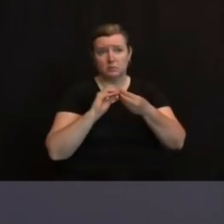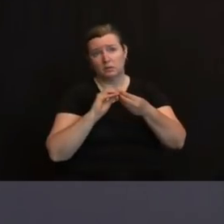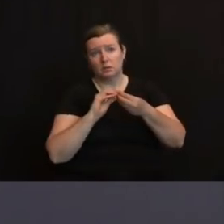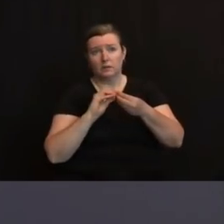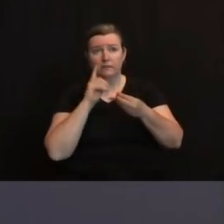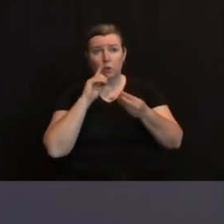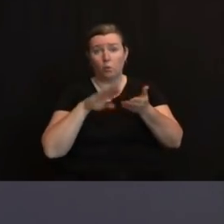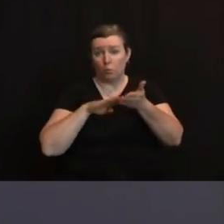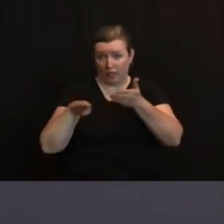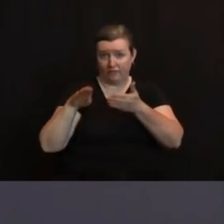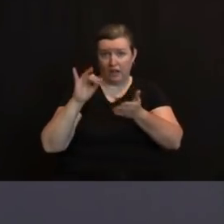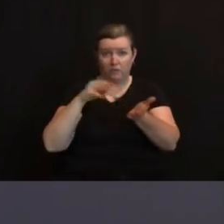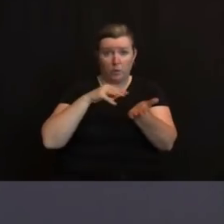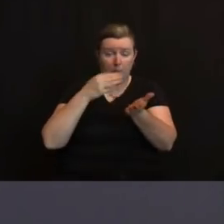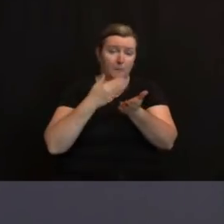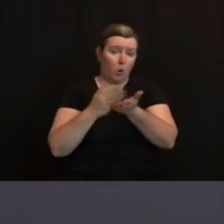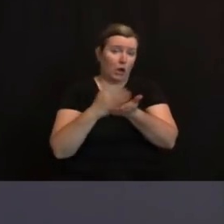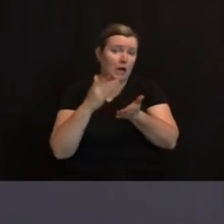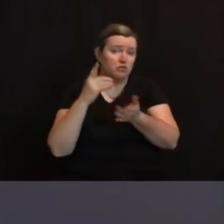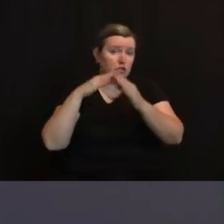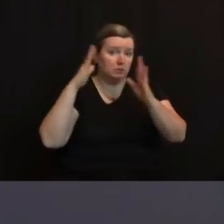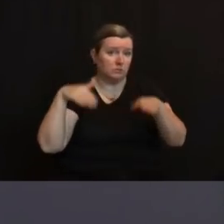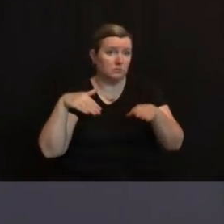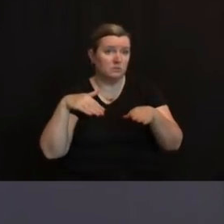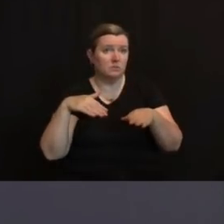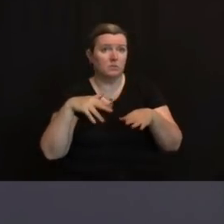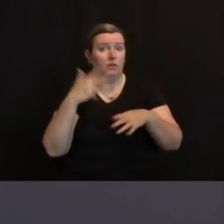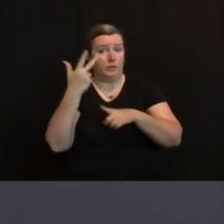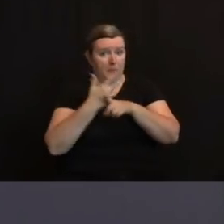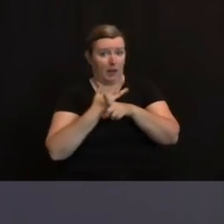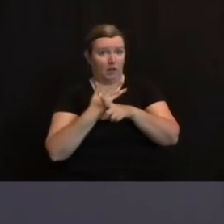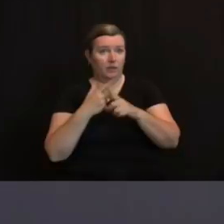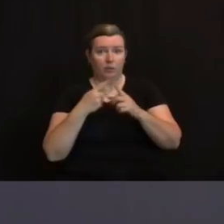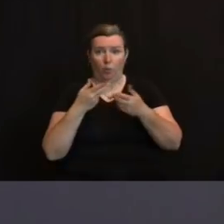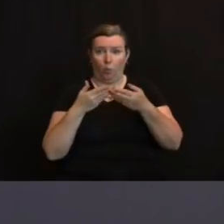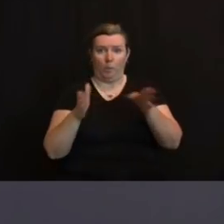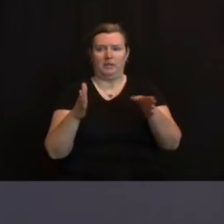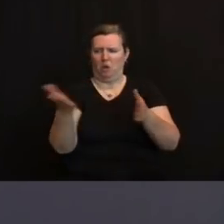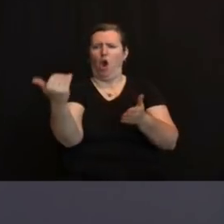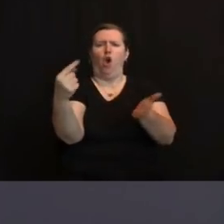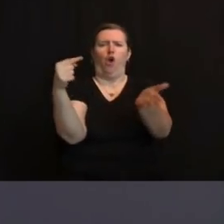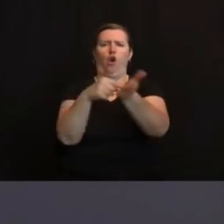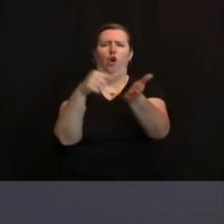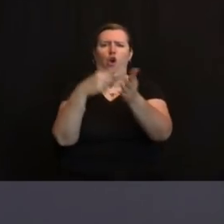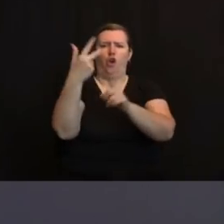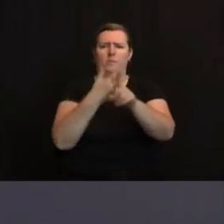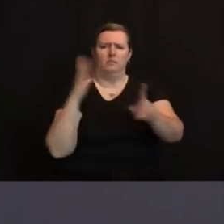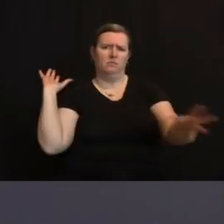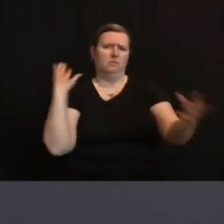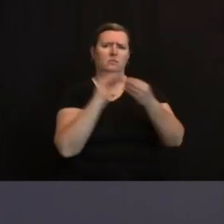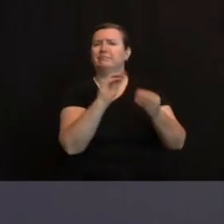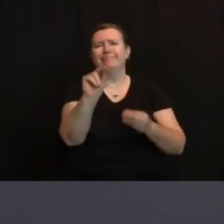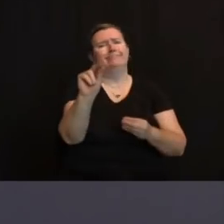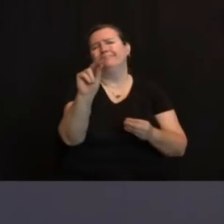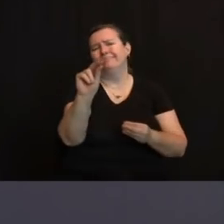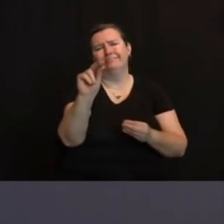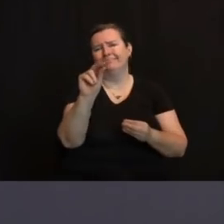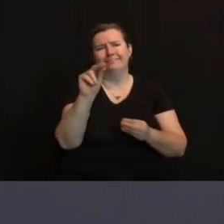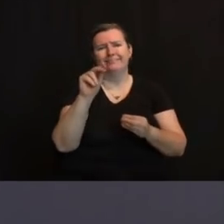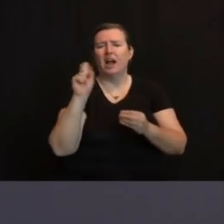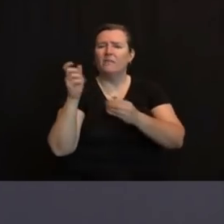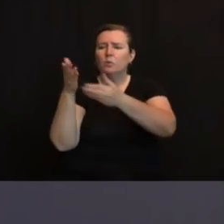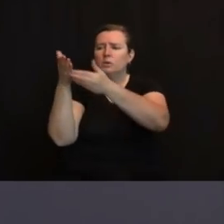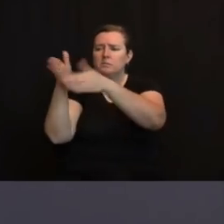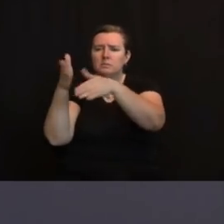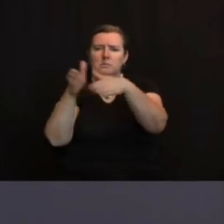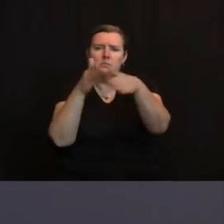be add those months to the back of your mortgage, not to the immediately following period of time. It does get